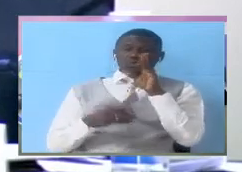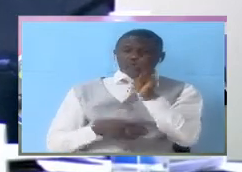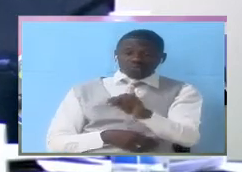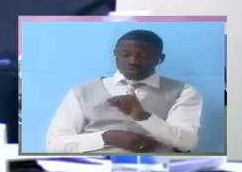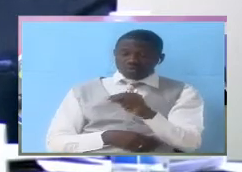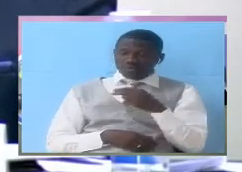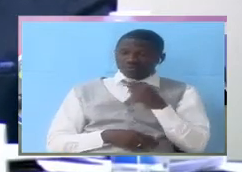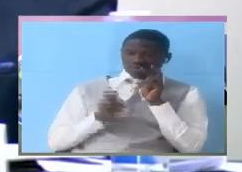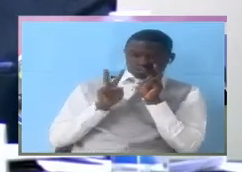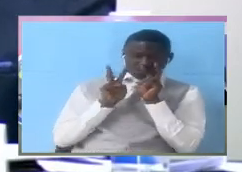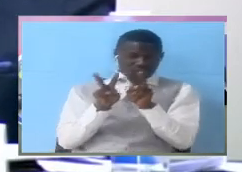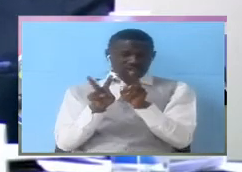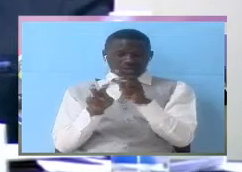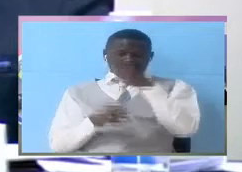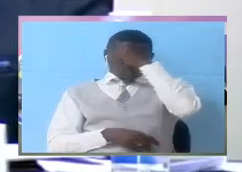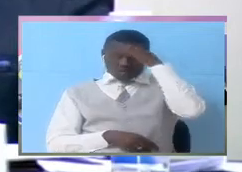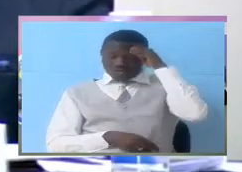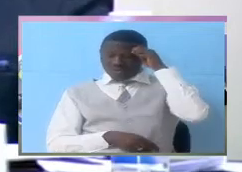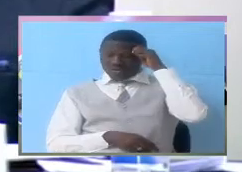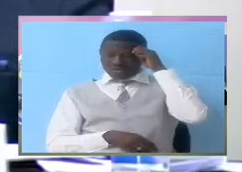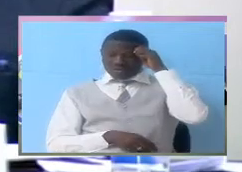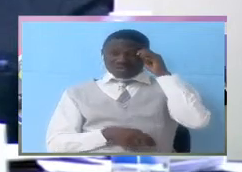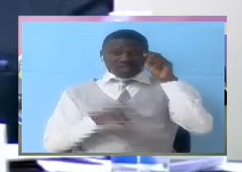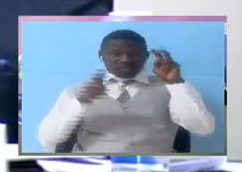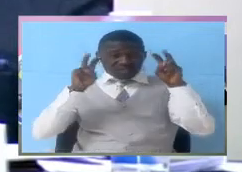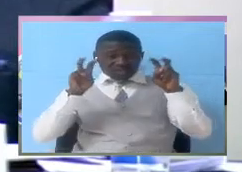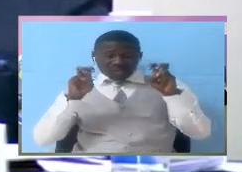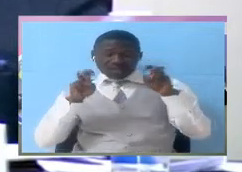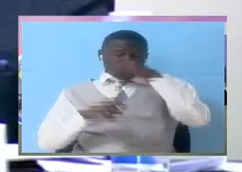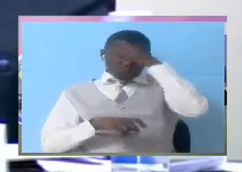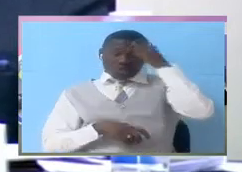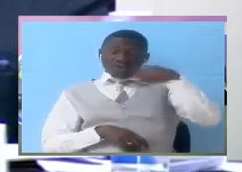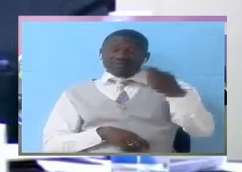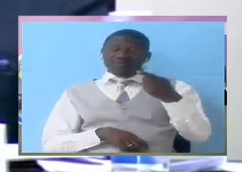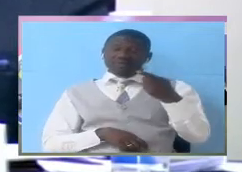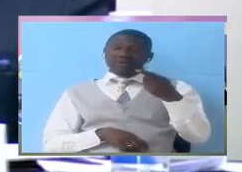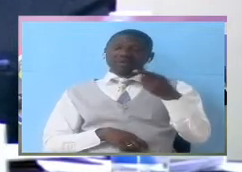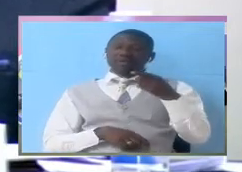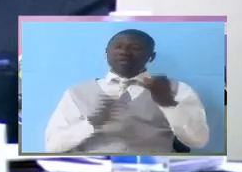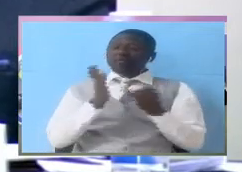work of the panel, was hijacked by the then chief of staff, Lantombong Tamba.